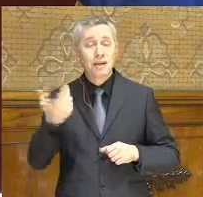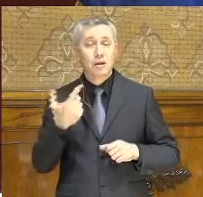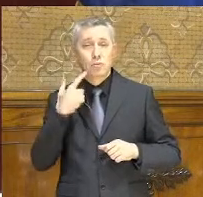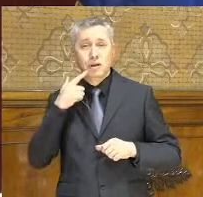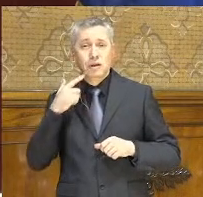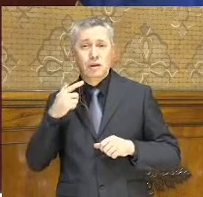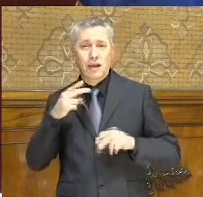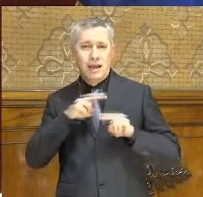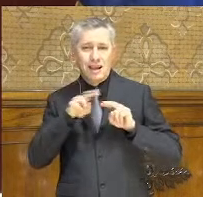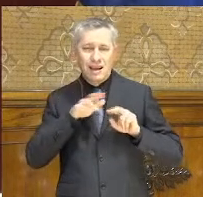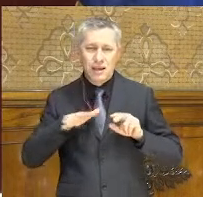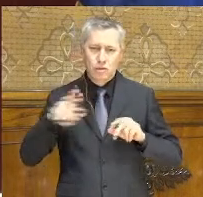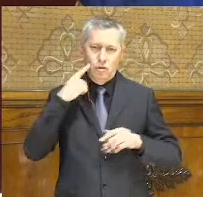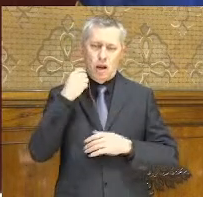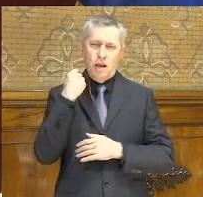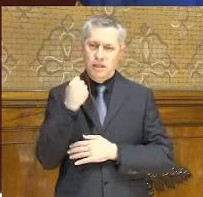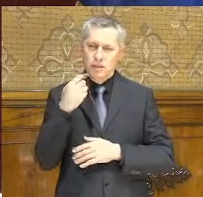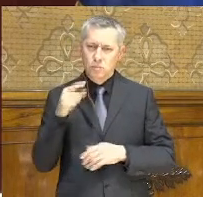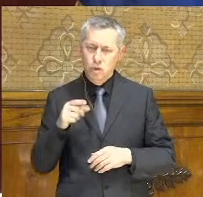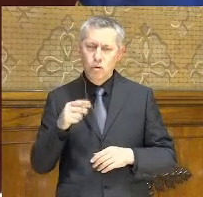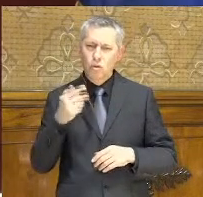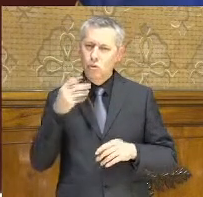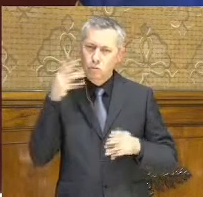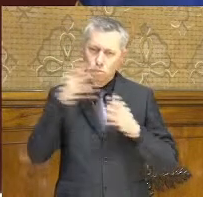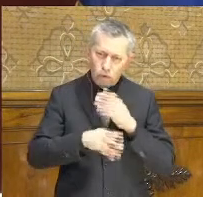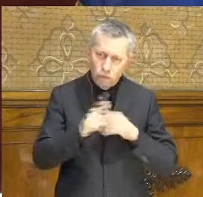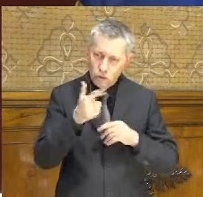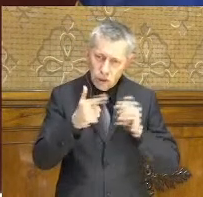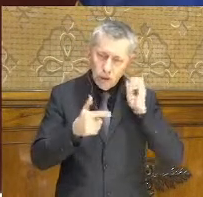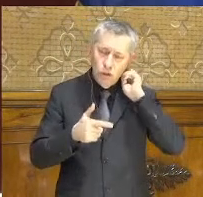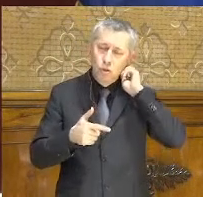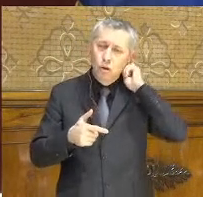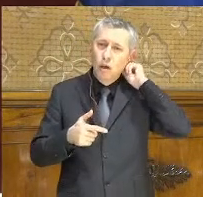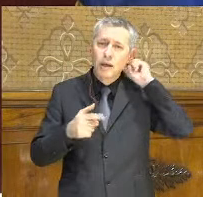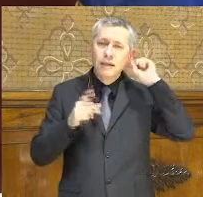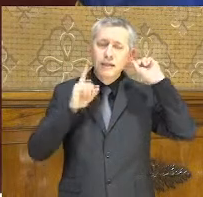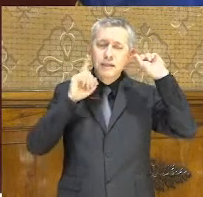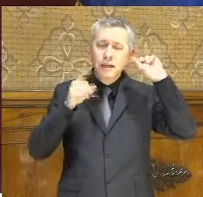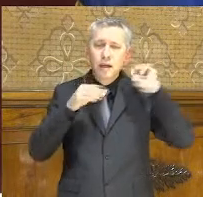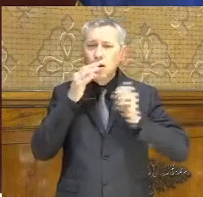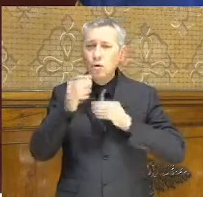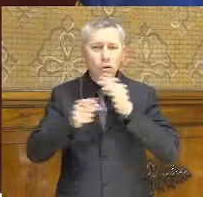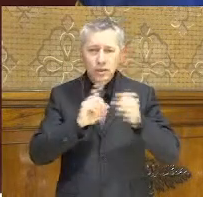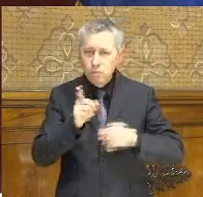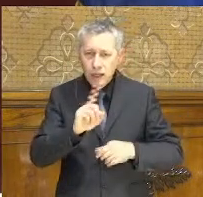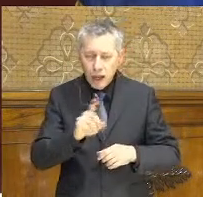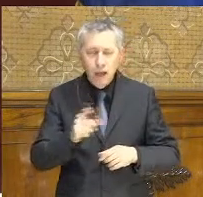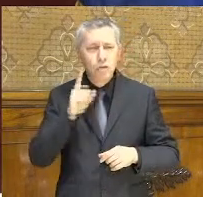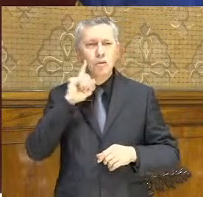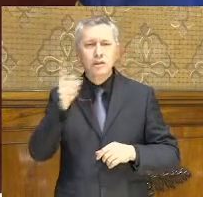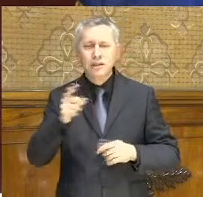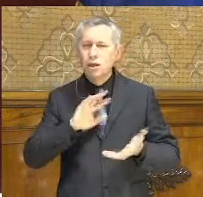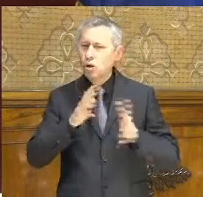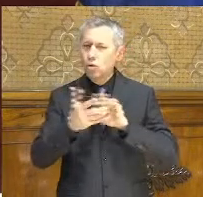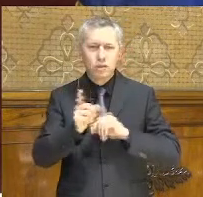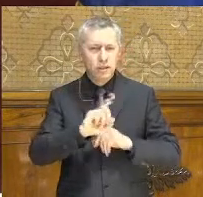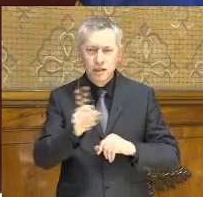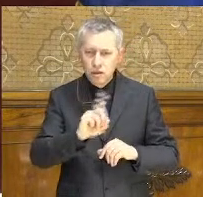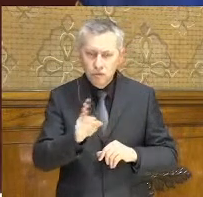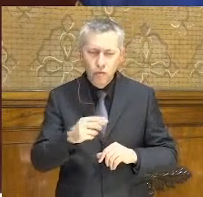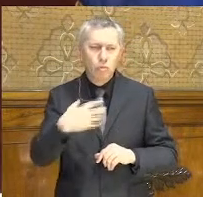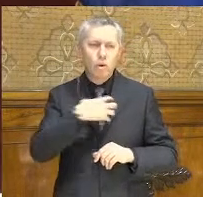expanded, enriched, and deepened, if it does not very quickly turn into a social and